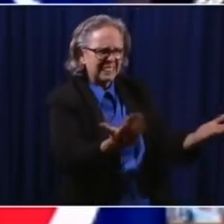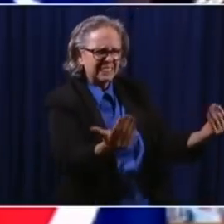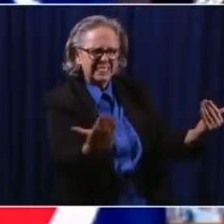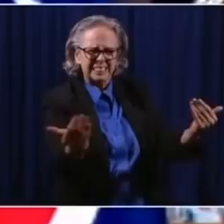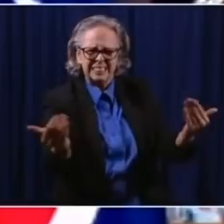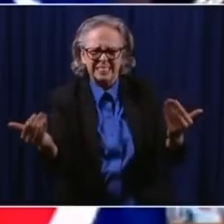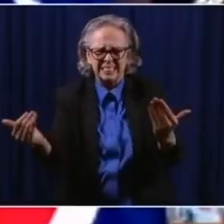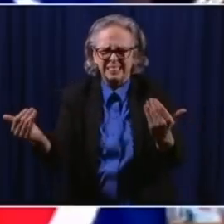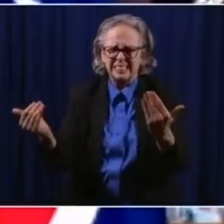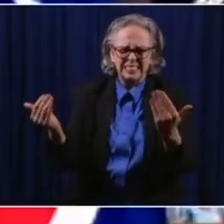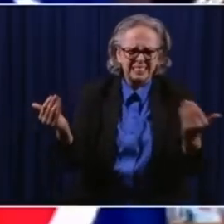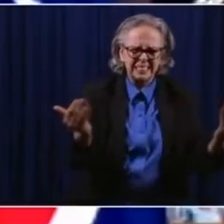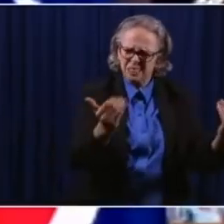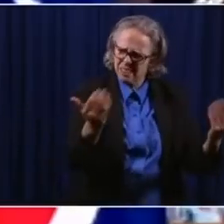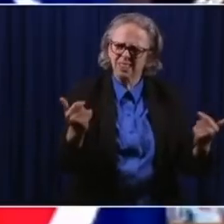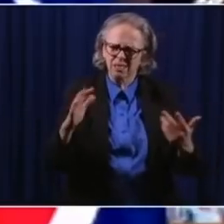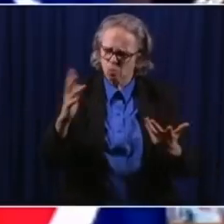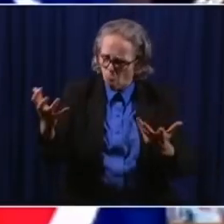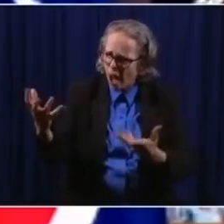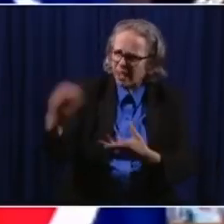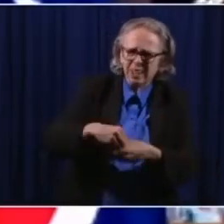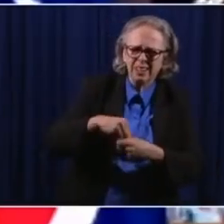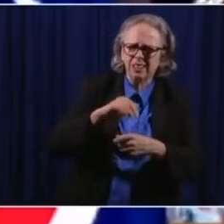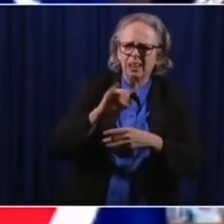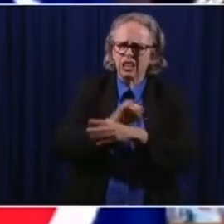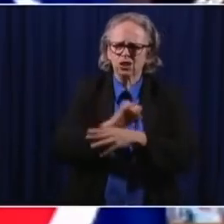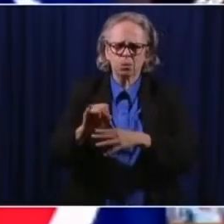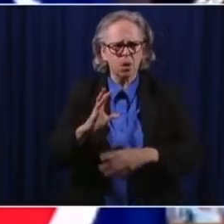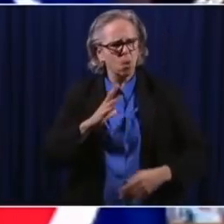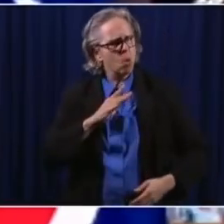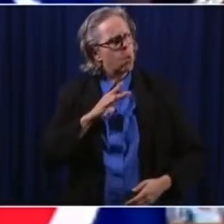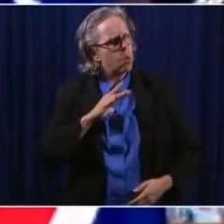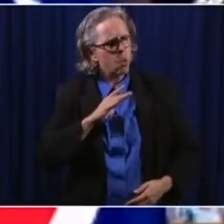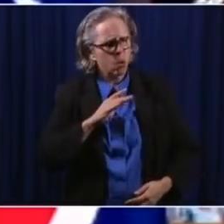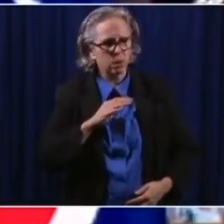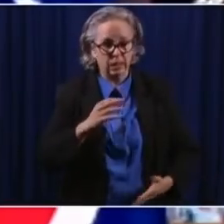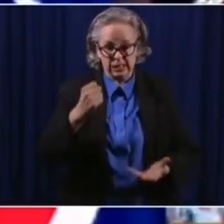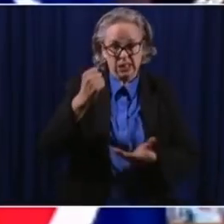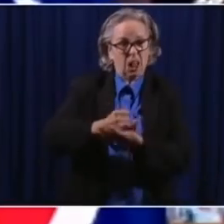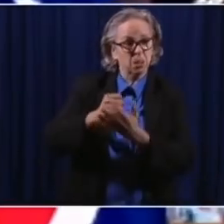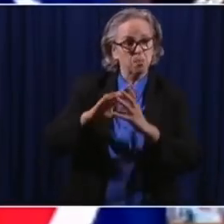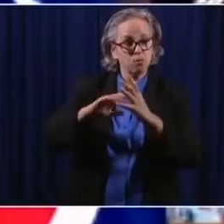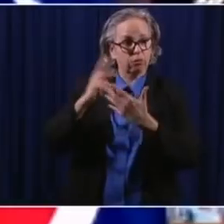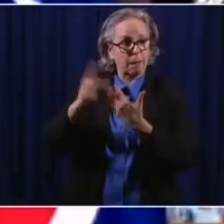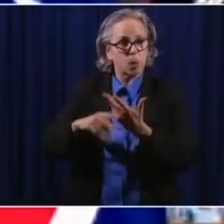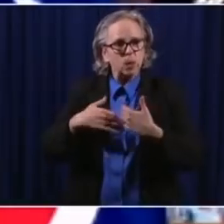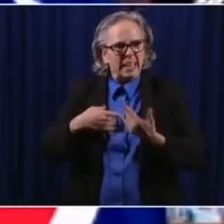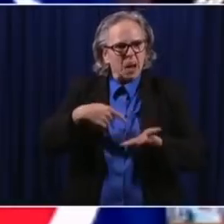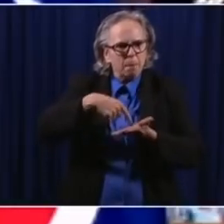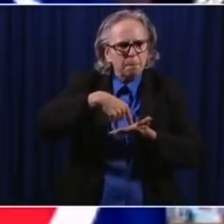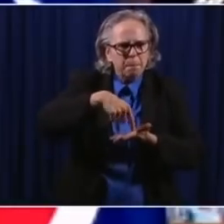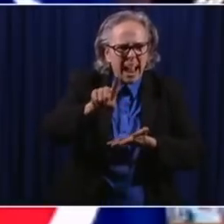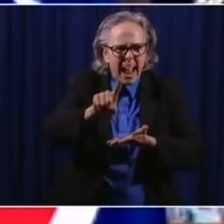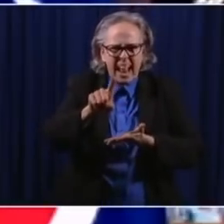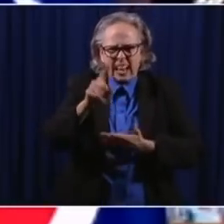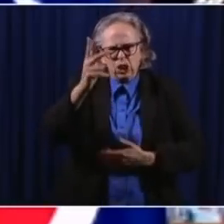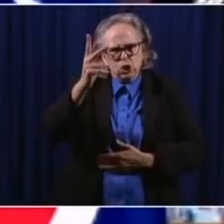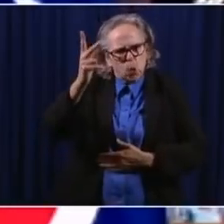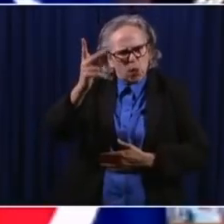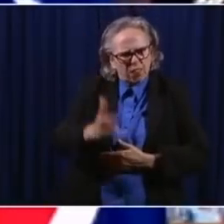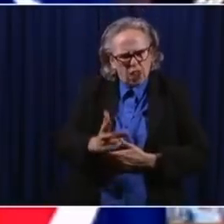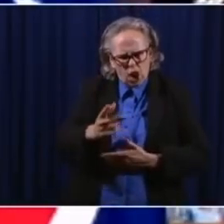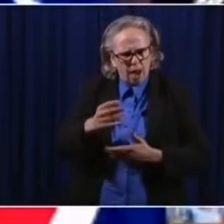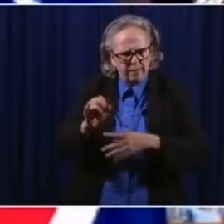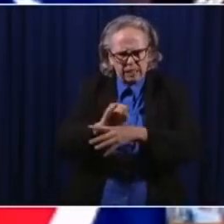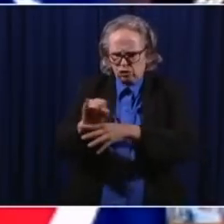because through the scholarship program, we'll pay 2/3 of the cost of the intern's wages to